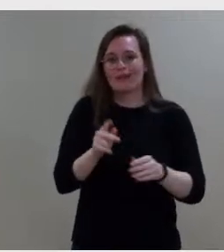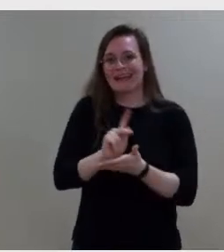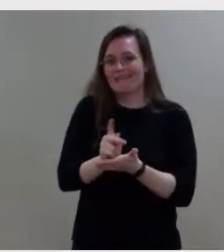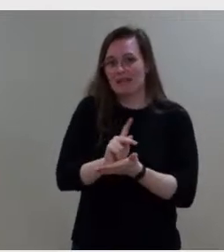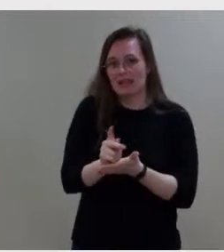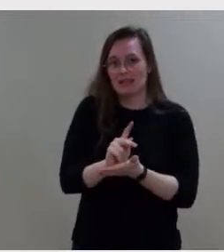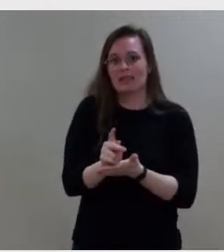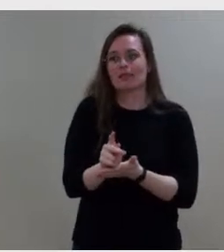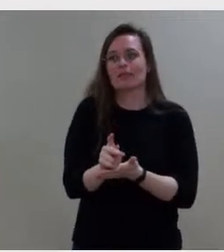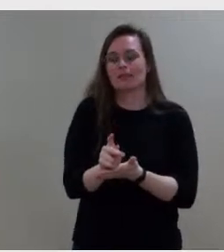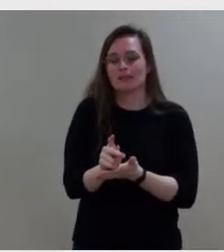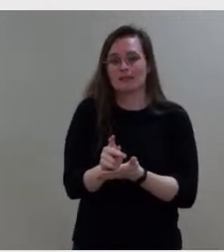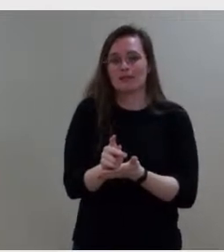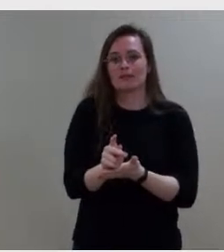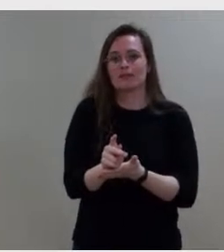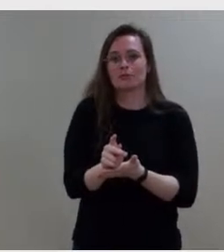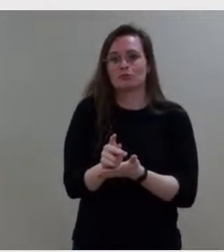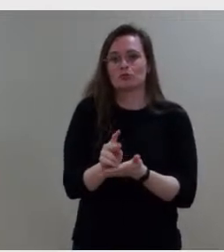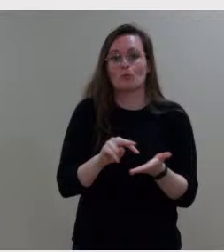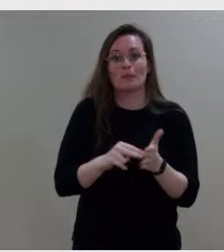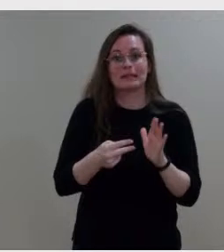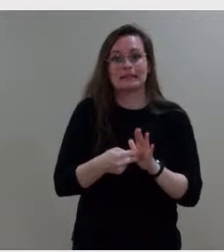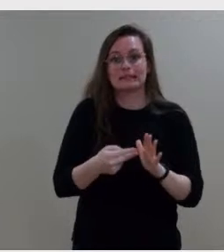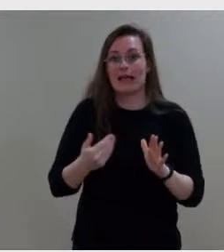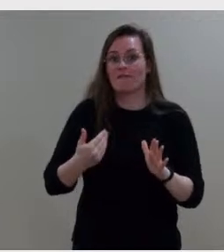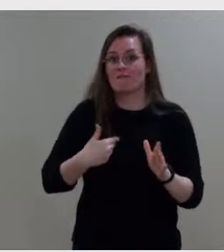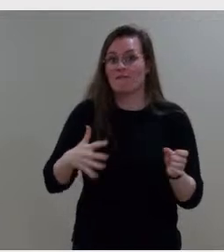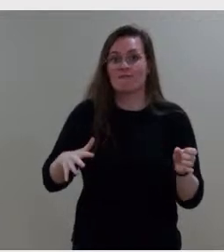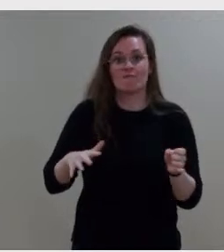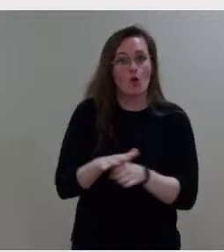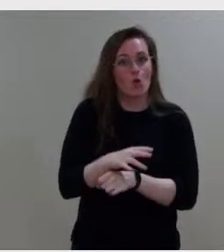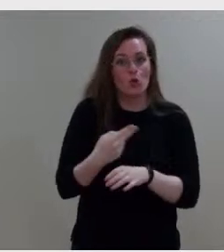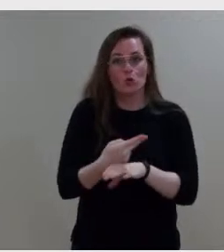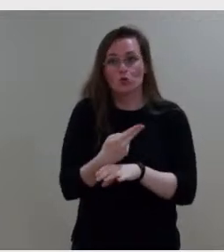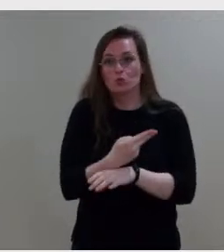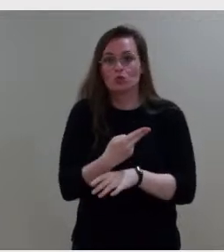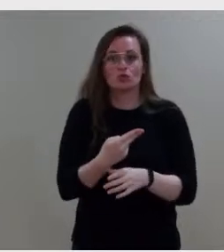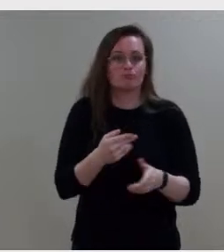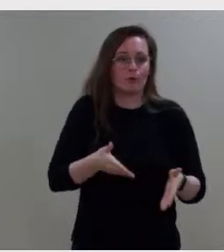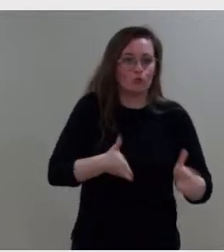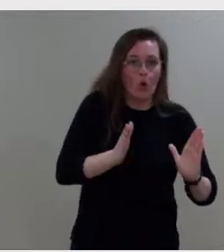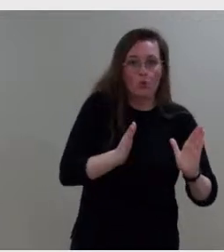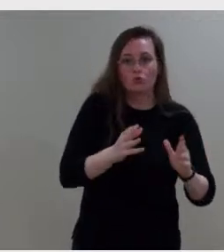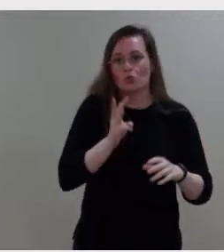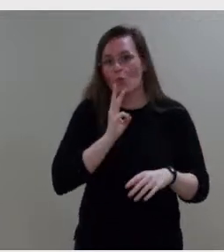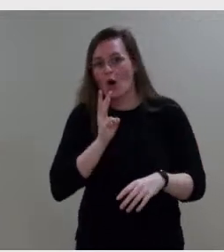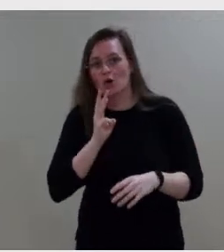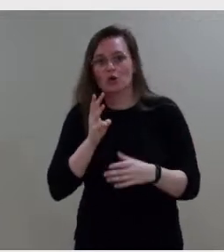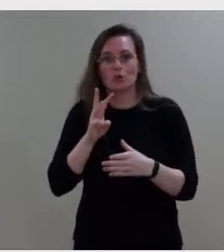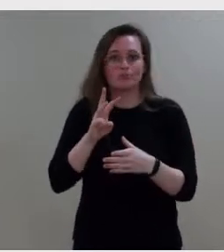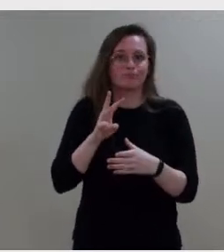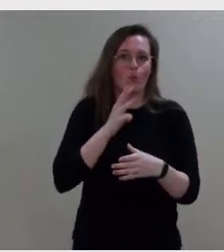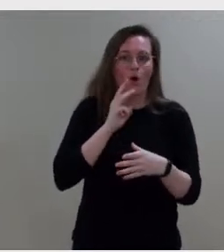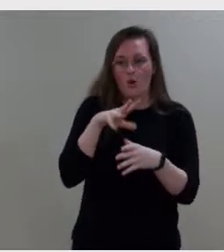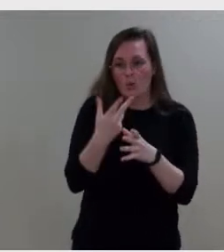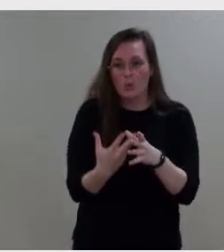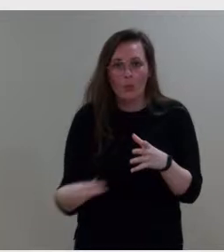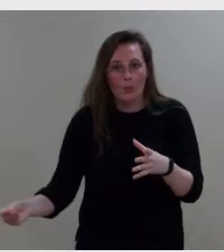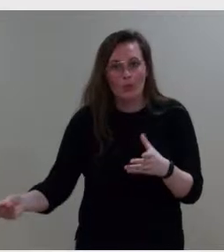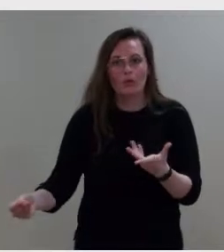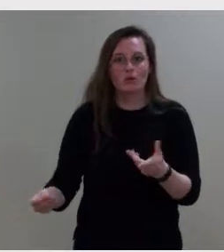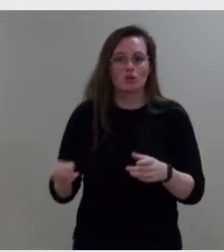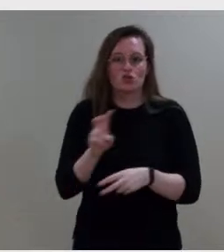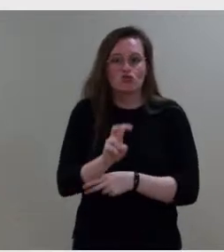full use of all of the core infrastructure of roads, water, and sewer, but extensive trail